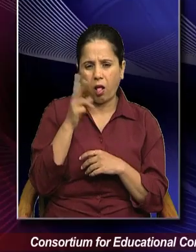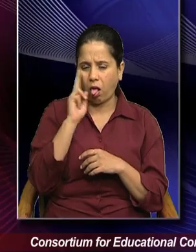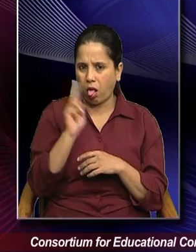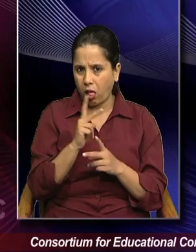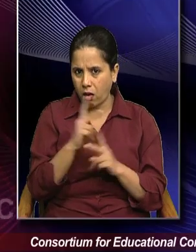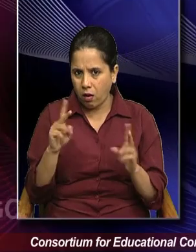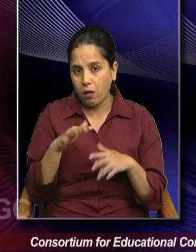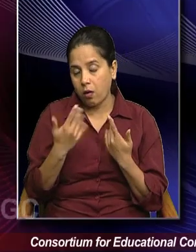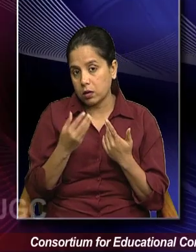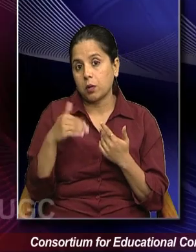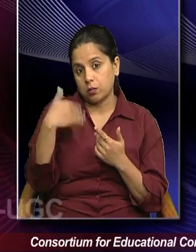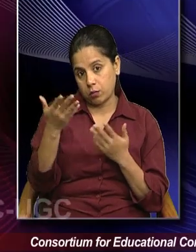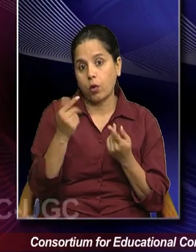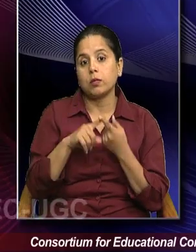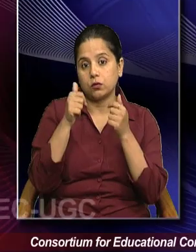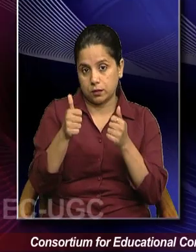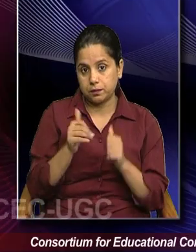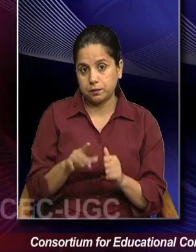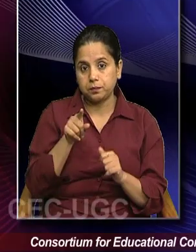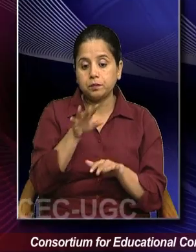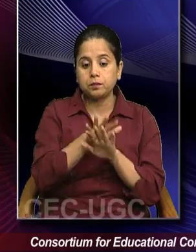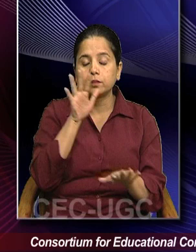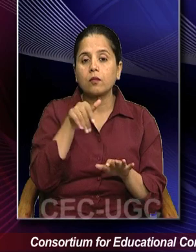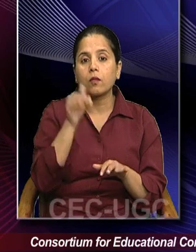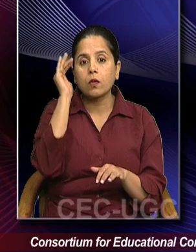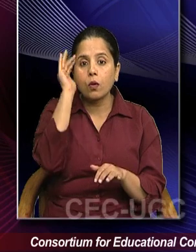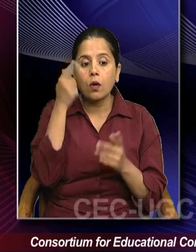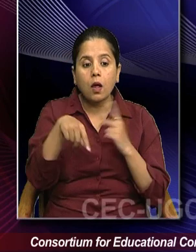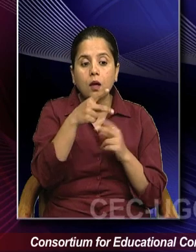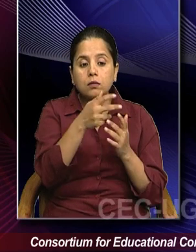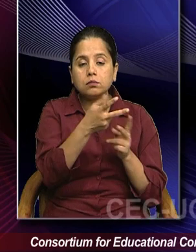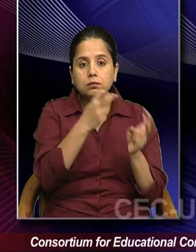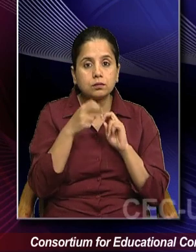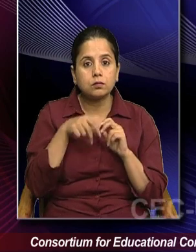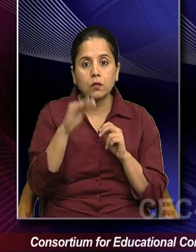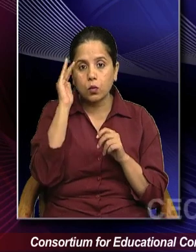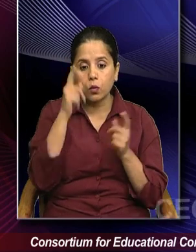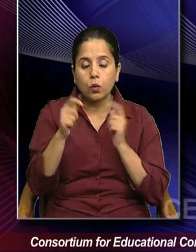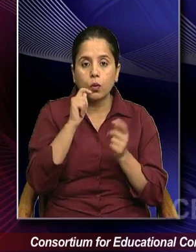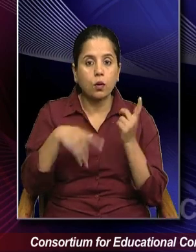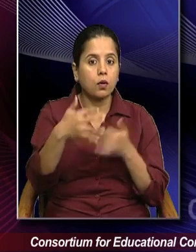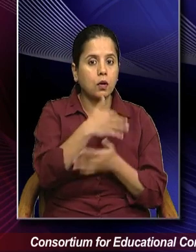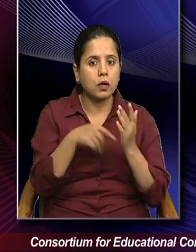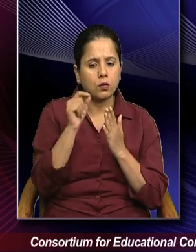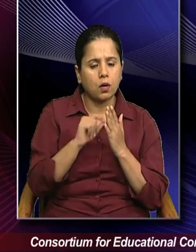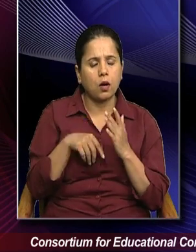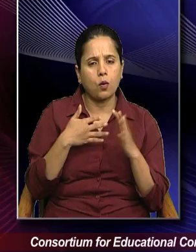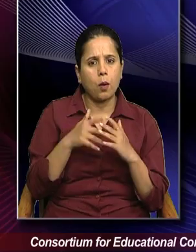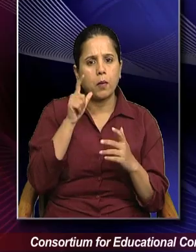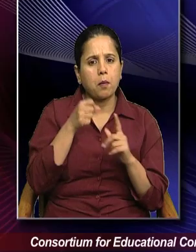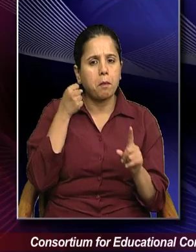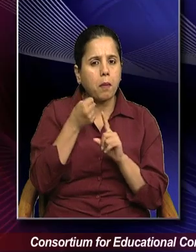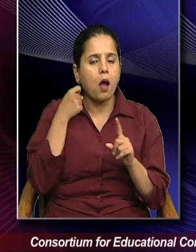for positive results. And extracting content for media reports. To write a compelling and accurate